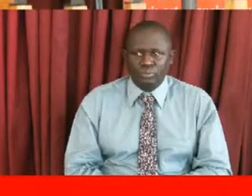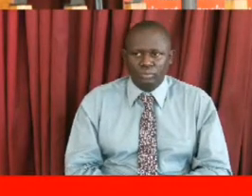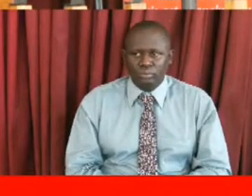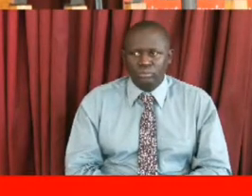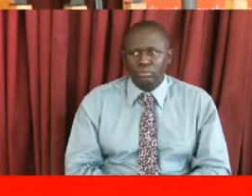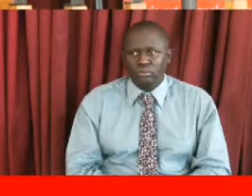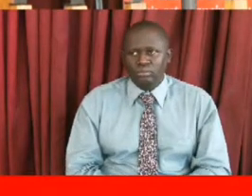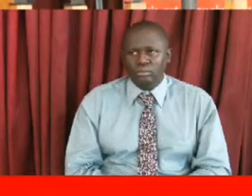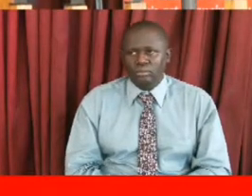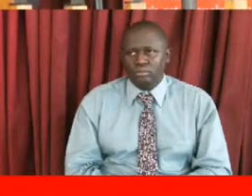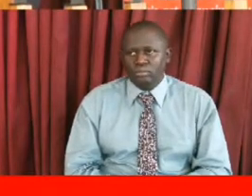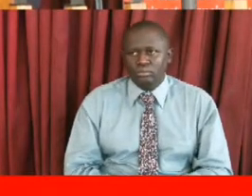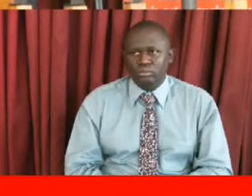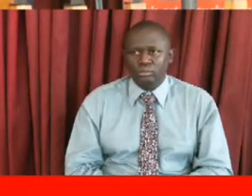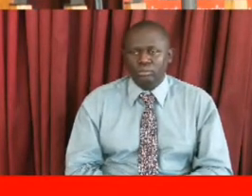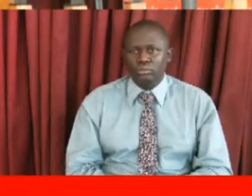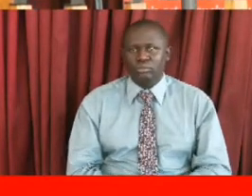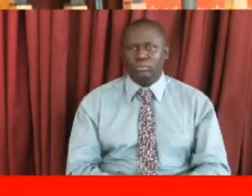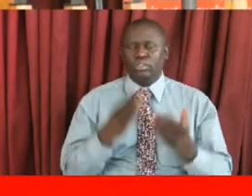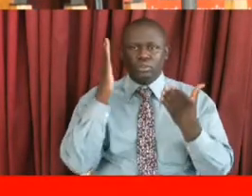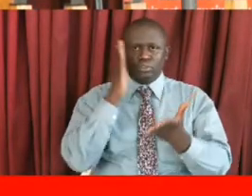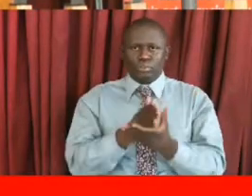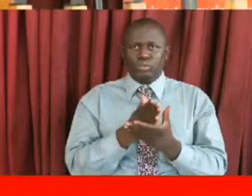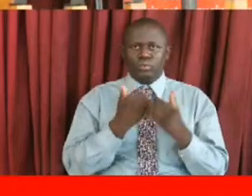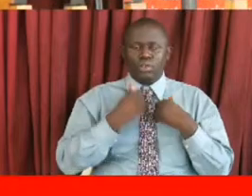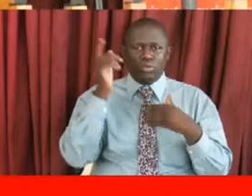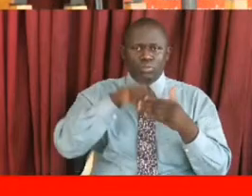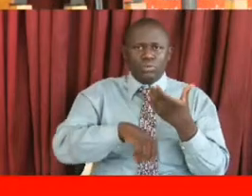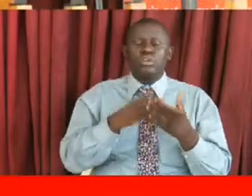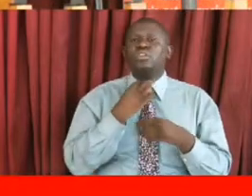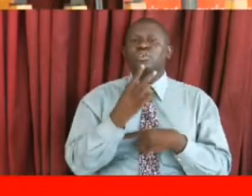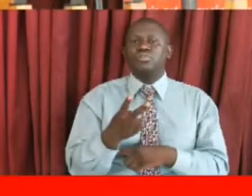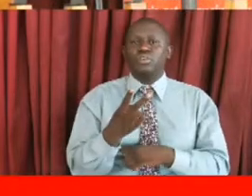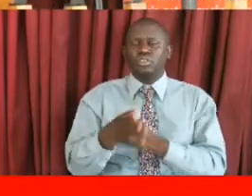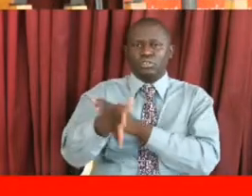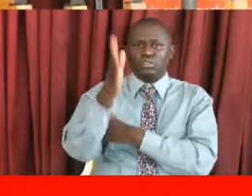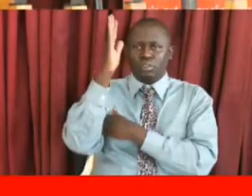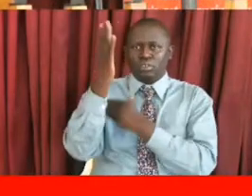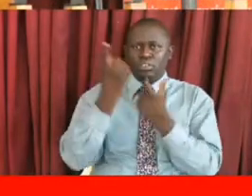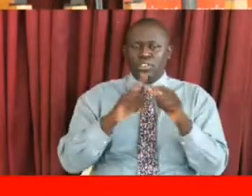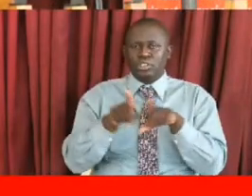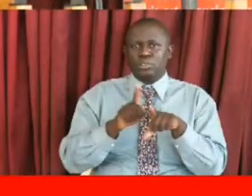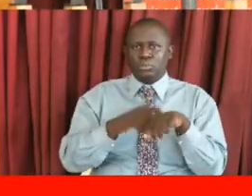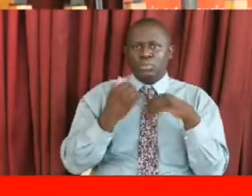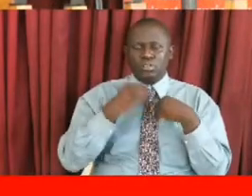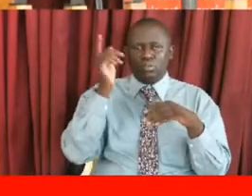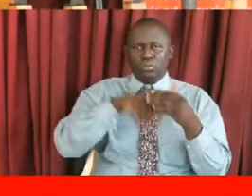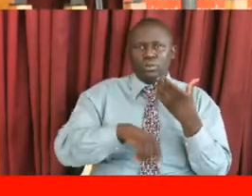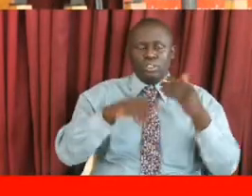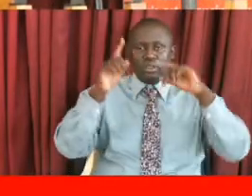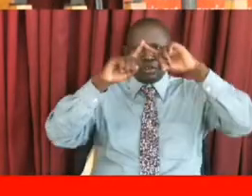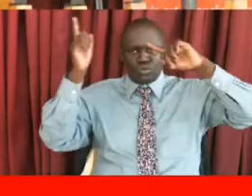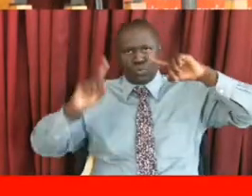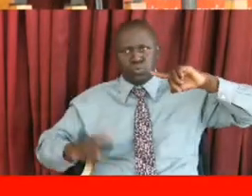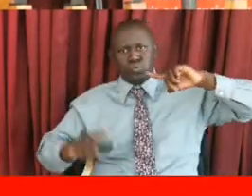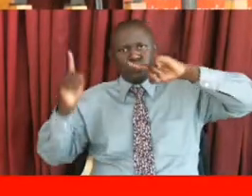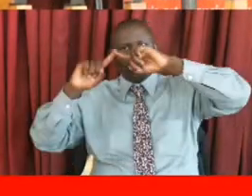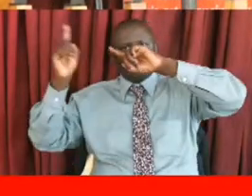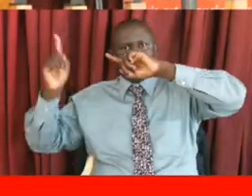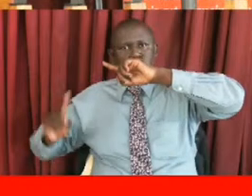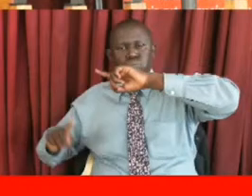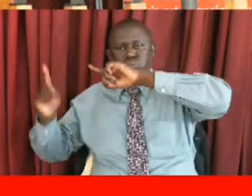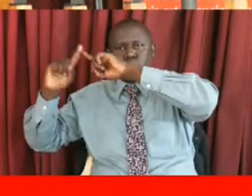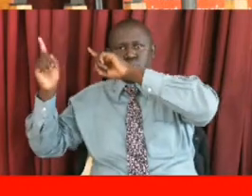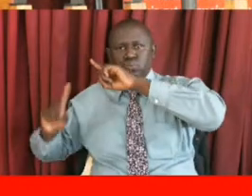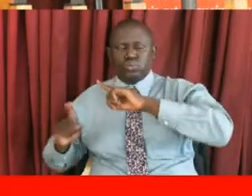amen man we have the voice of God walking we have the seven Thunders walking in in